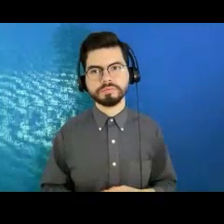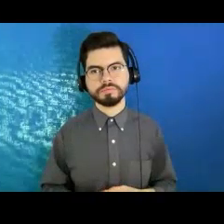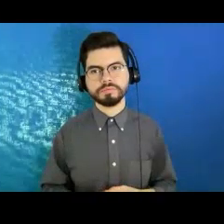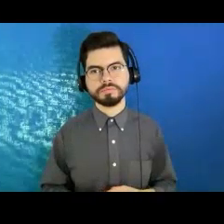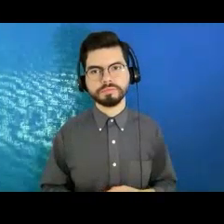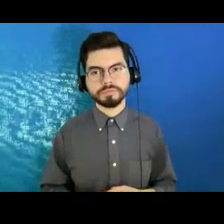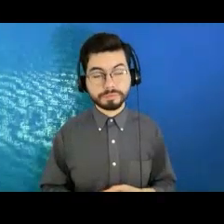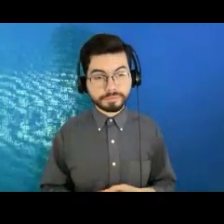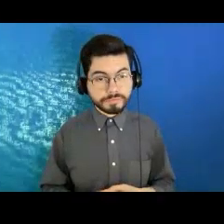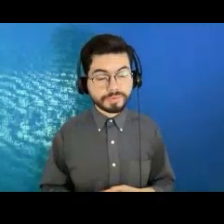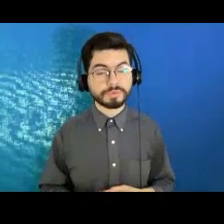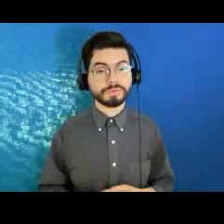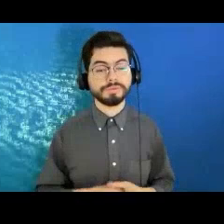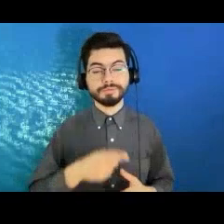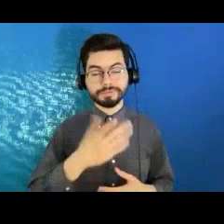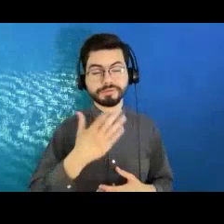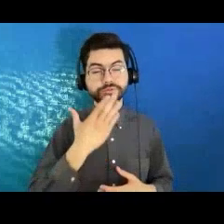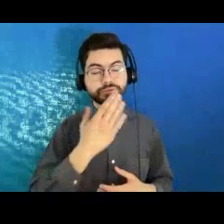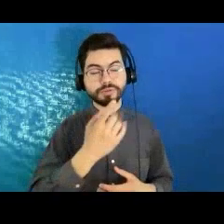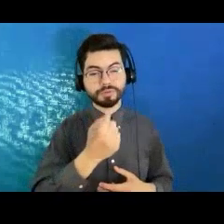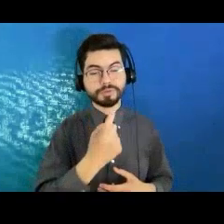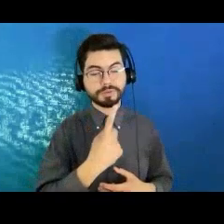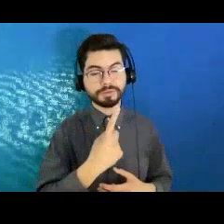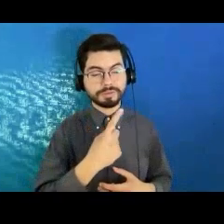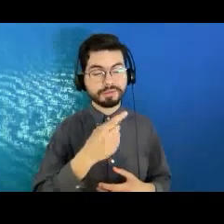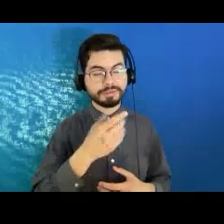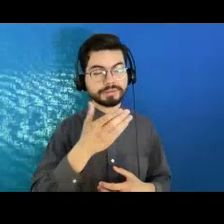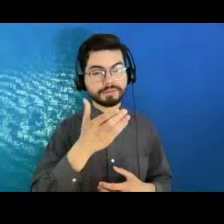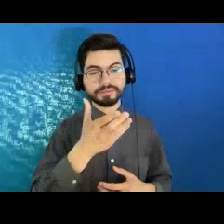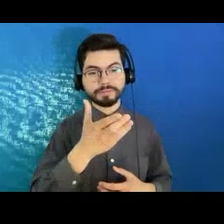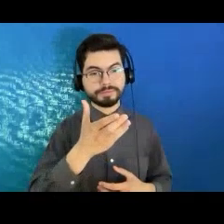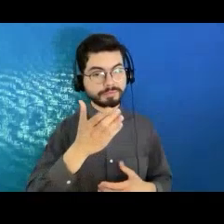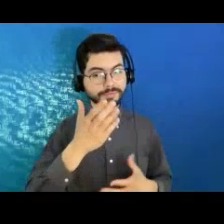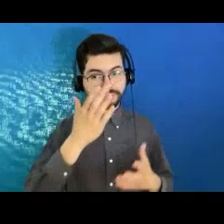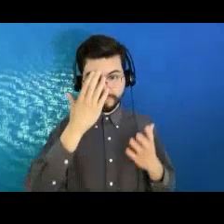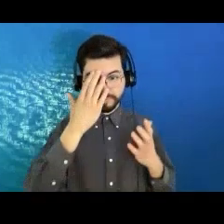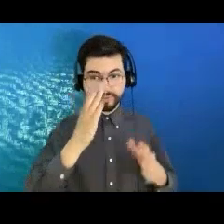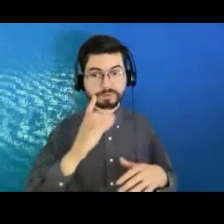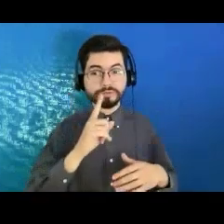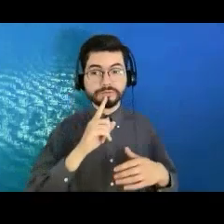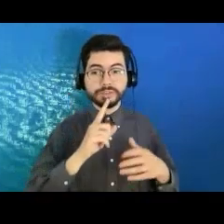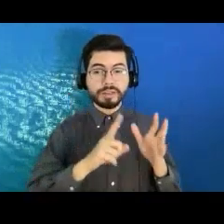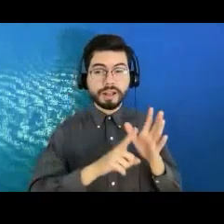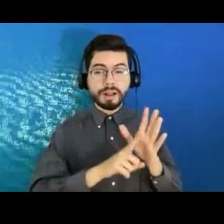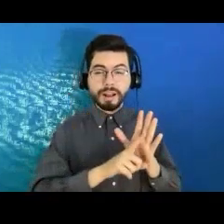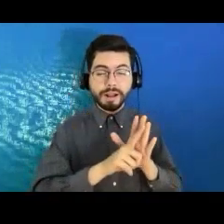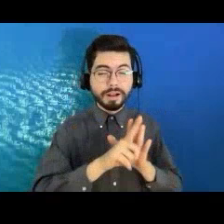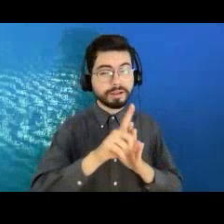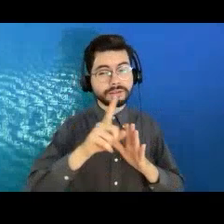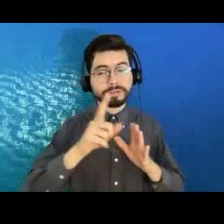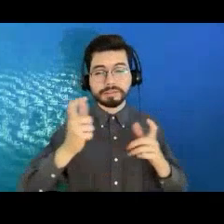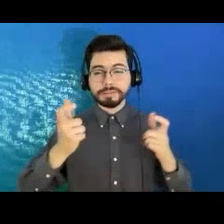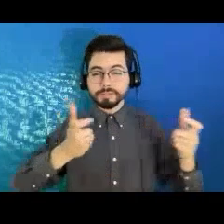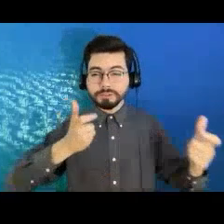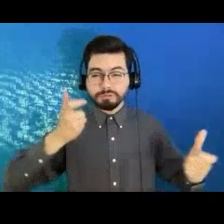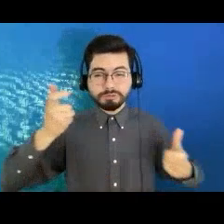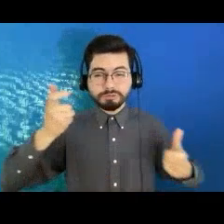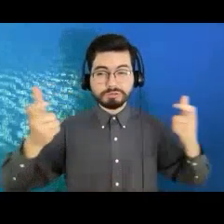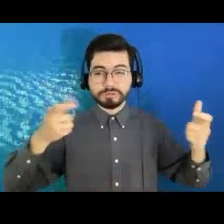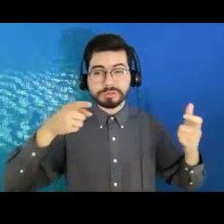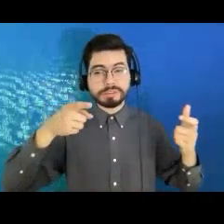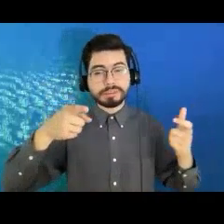Ooh, that's a really good question. I don't think I don't know what the tallest or largest one is in the park. I would definitely guess it is